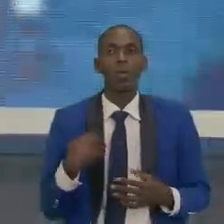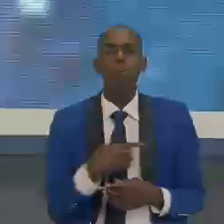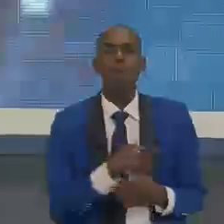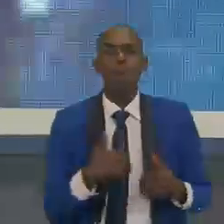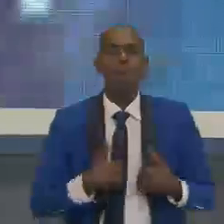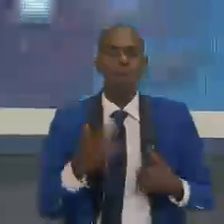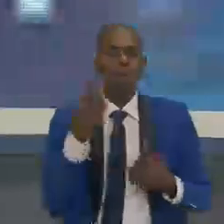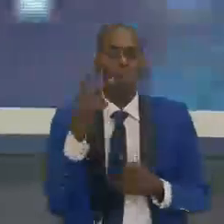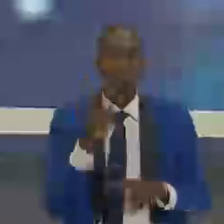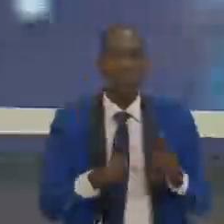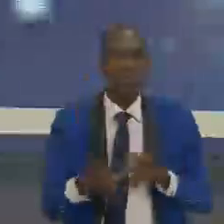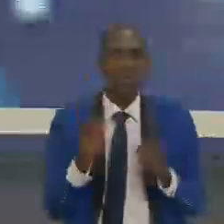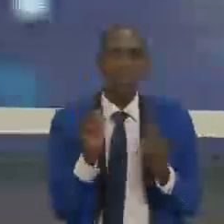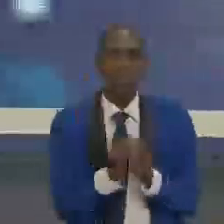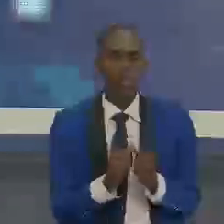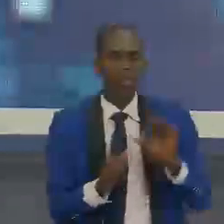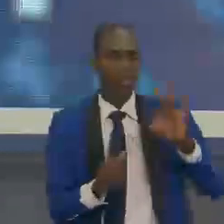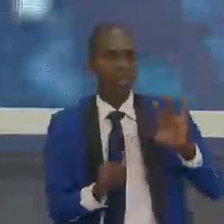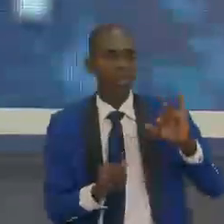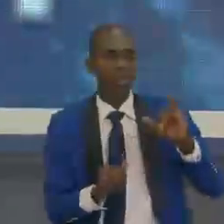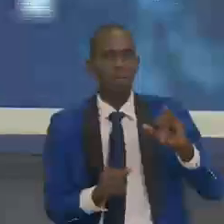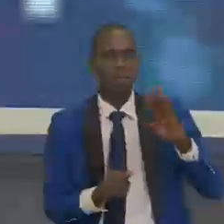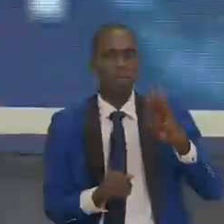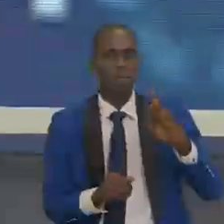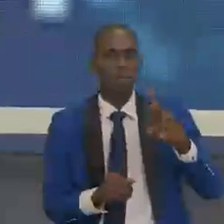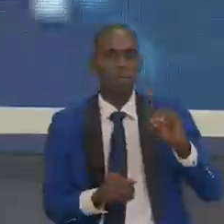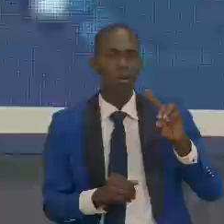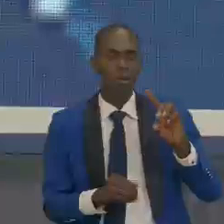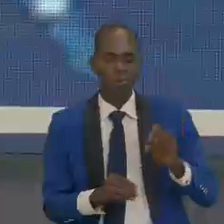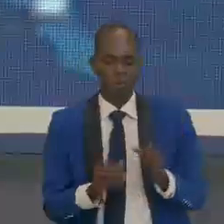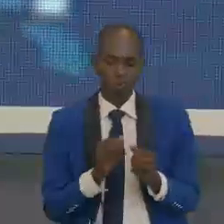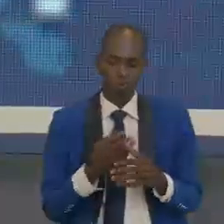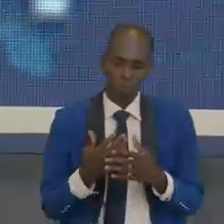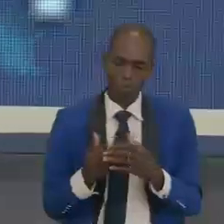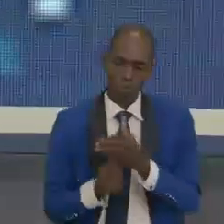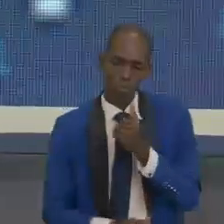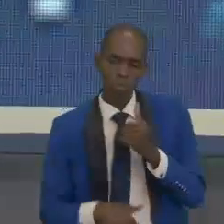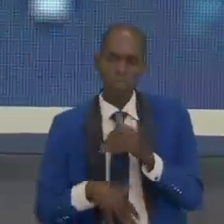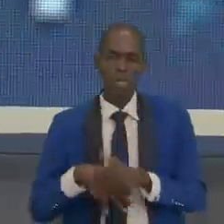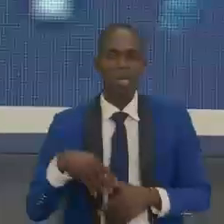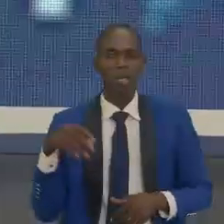people with fibroid, with tumor, passing them out.